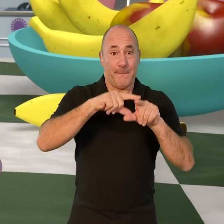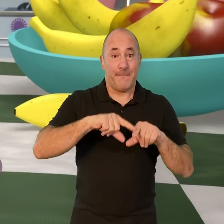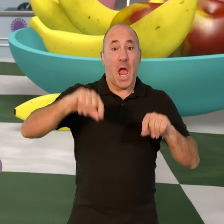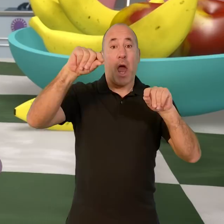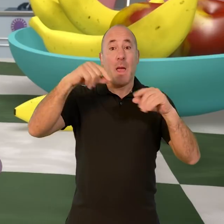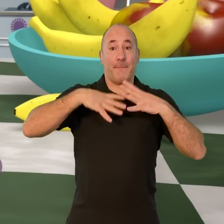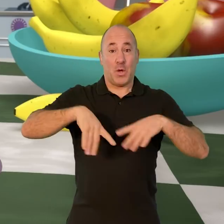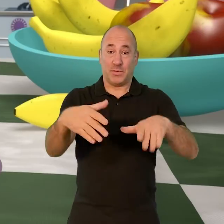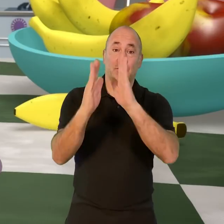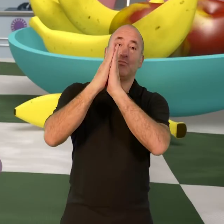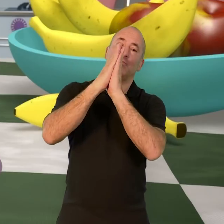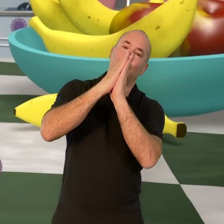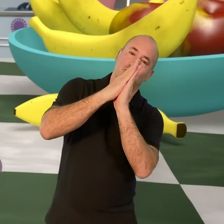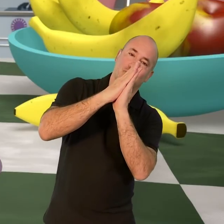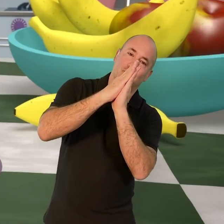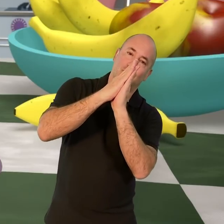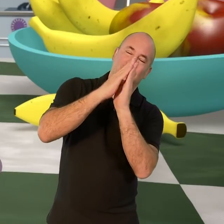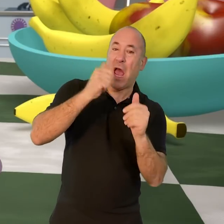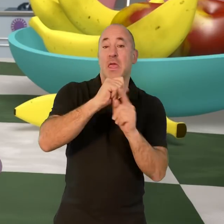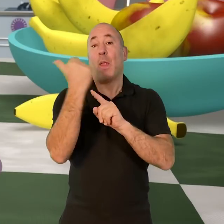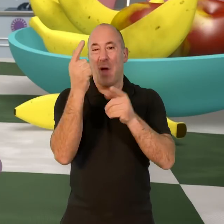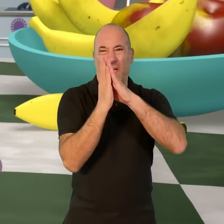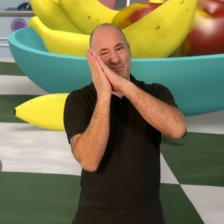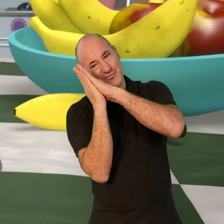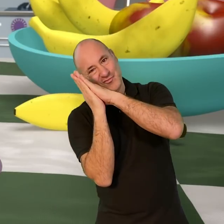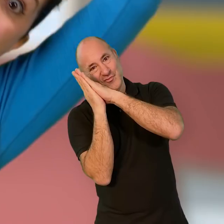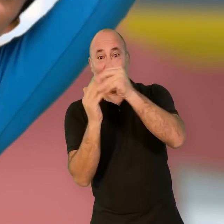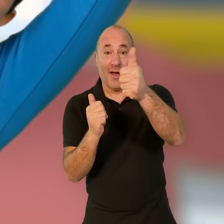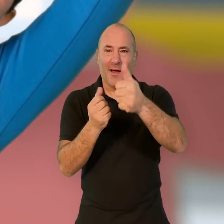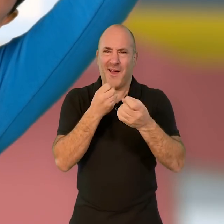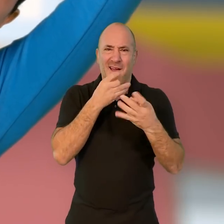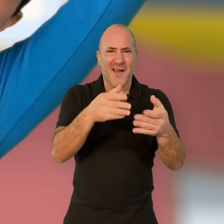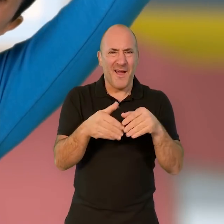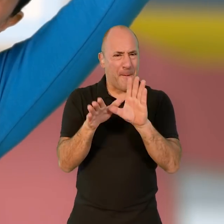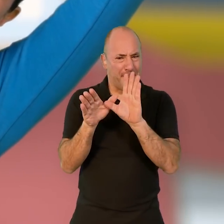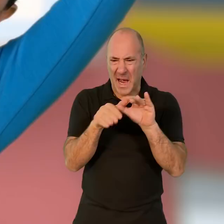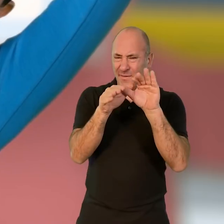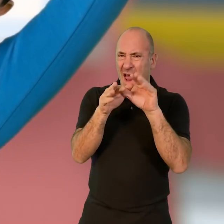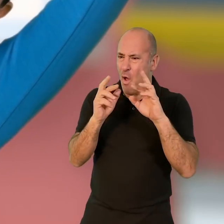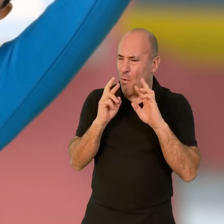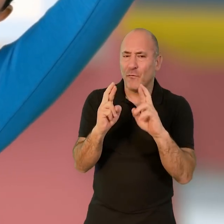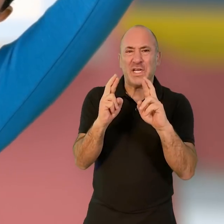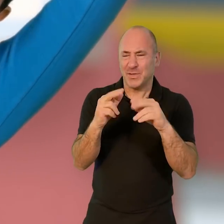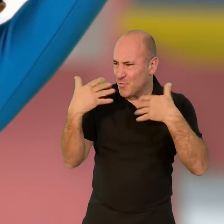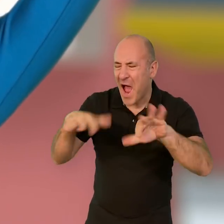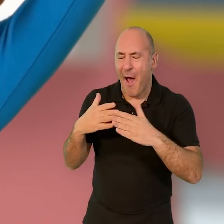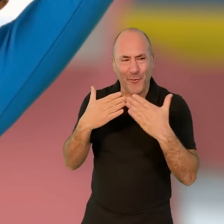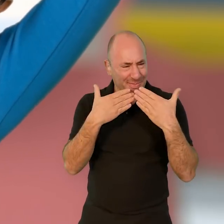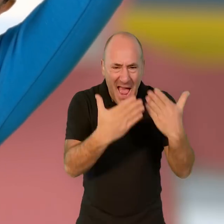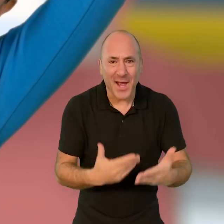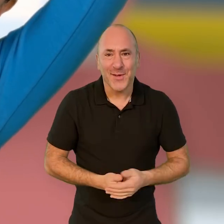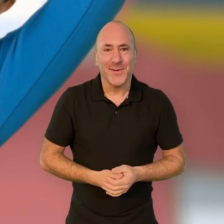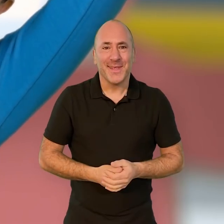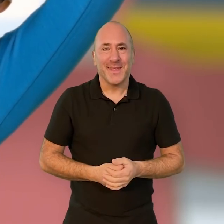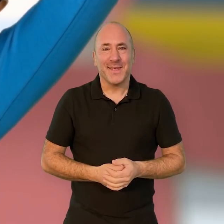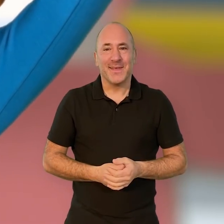fruit bowl, coming into your banana pose on the other side. That was amazing, Butterfly of Wishes. Thanks